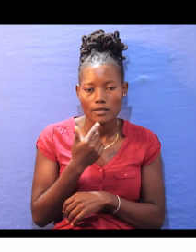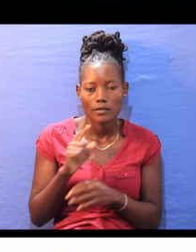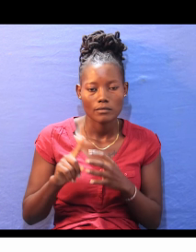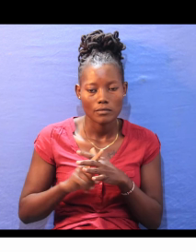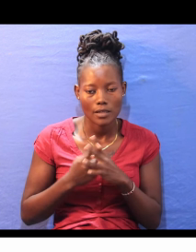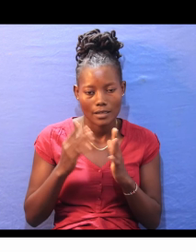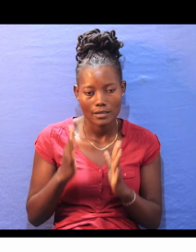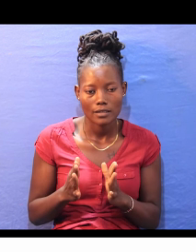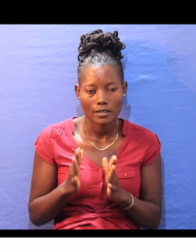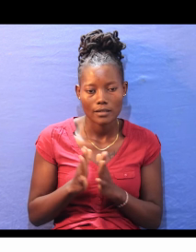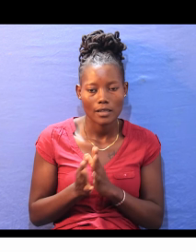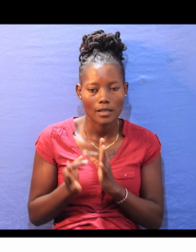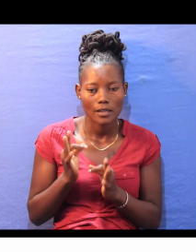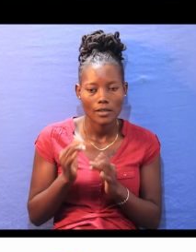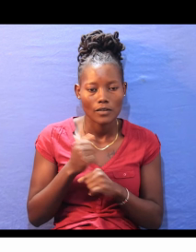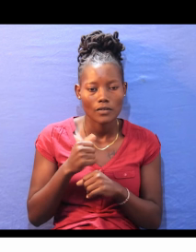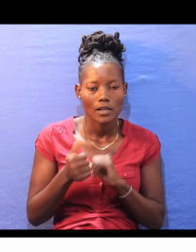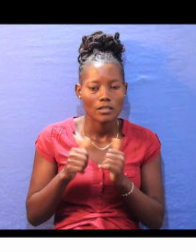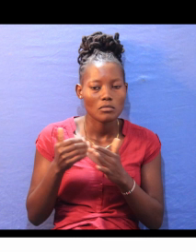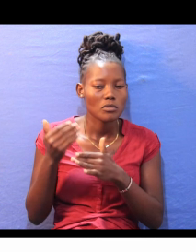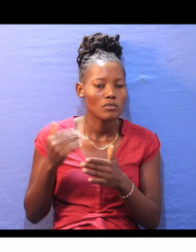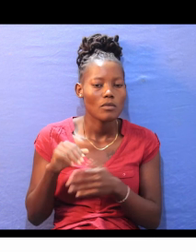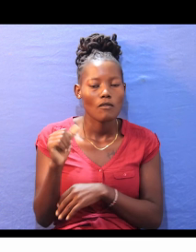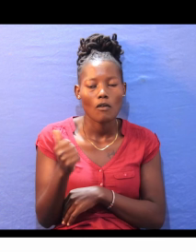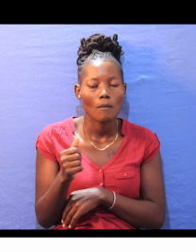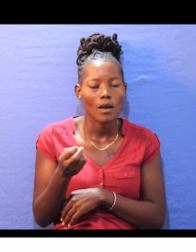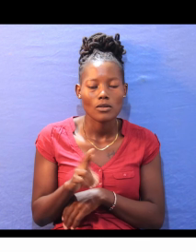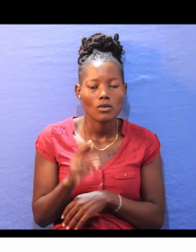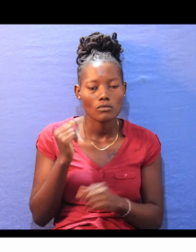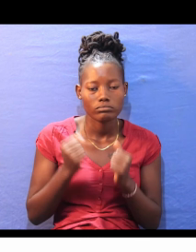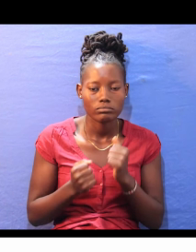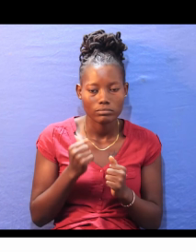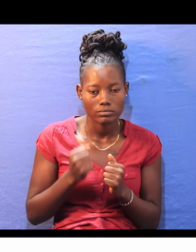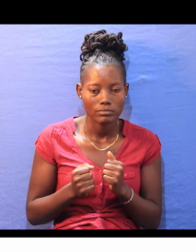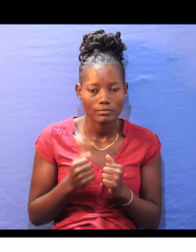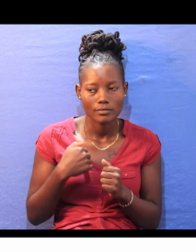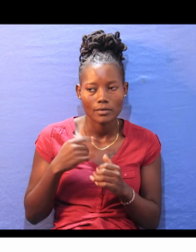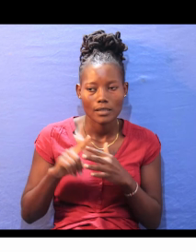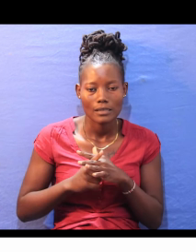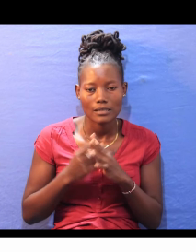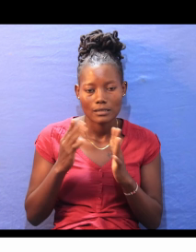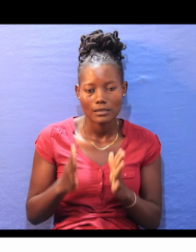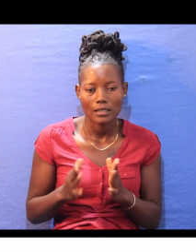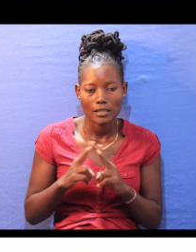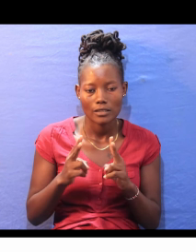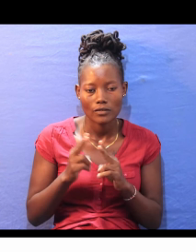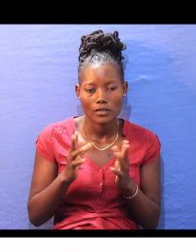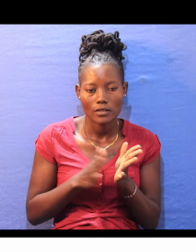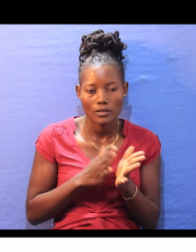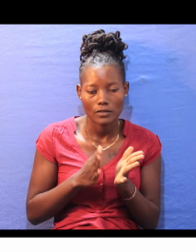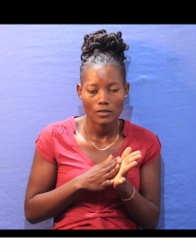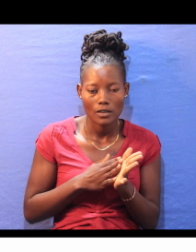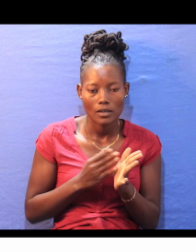they haven't done sports before, done athletics before. Our beginner stages, the very first things we're going to look